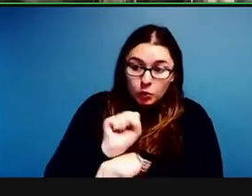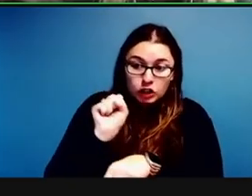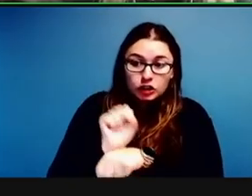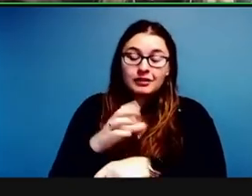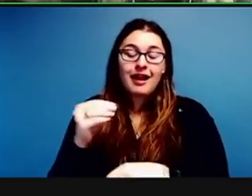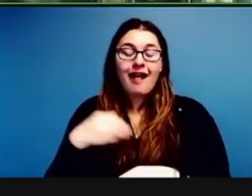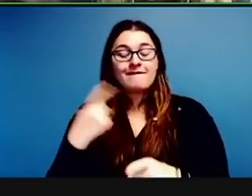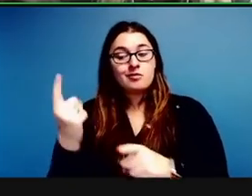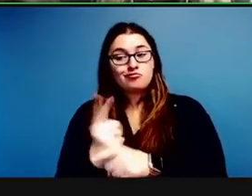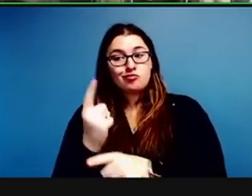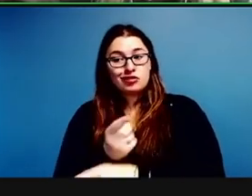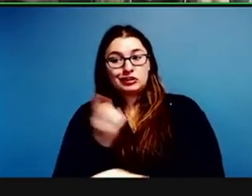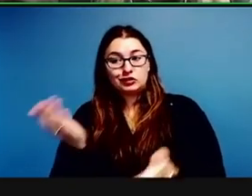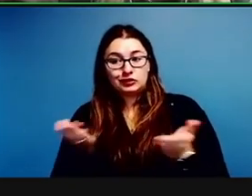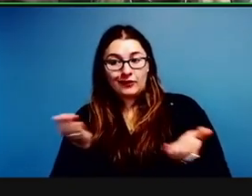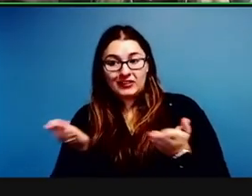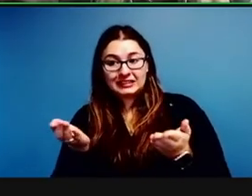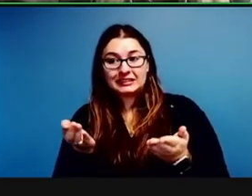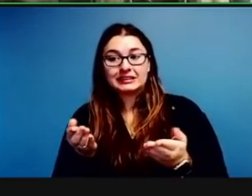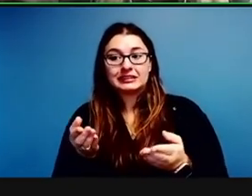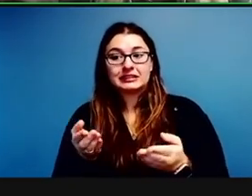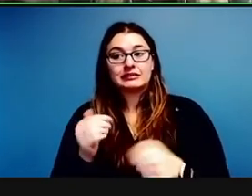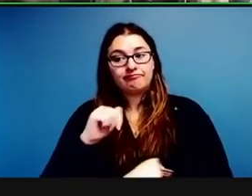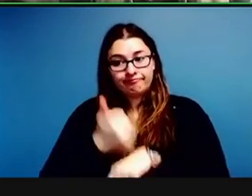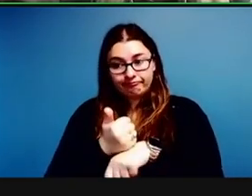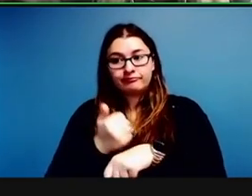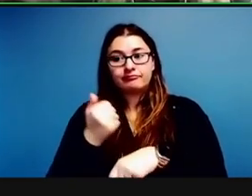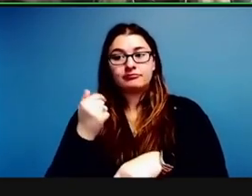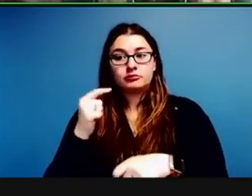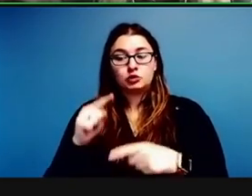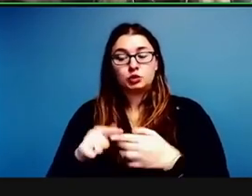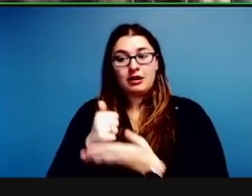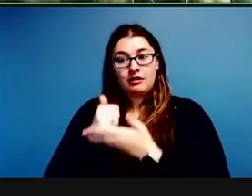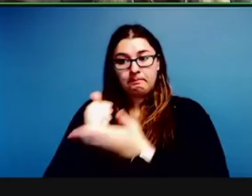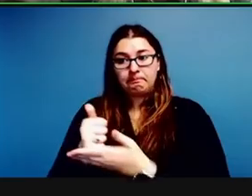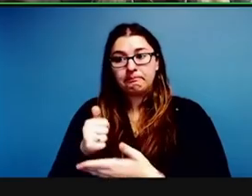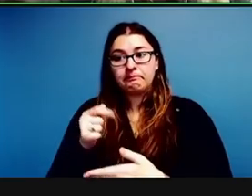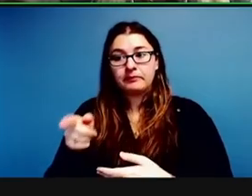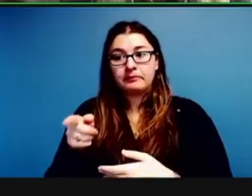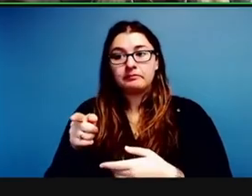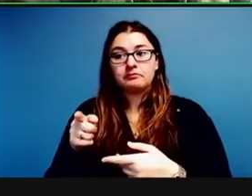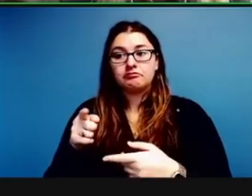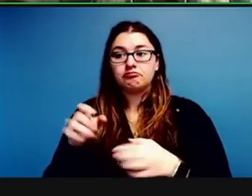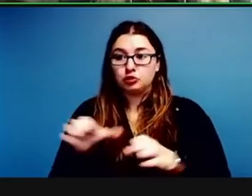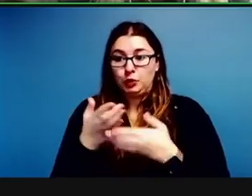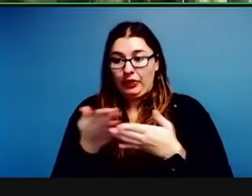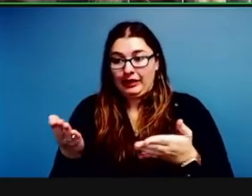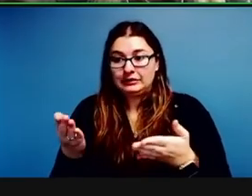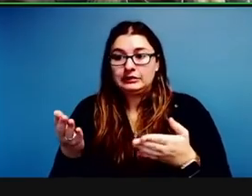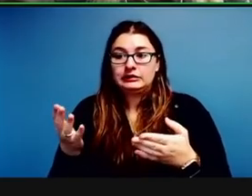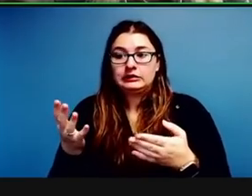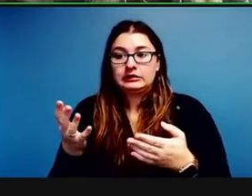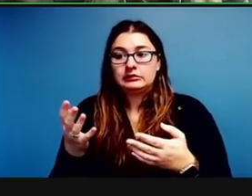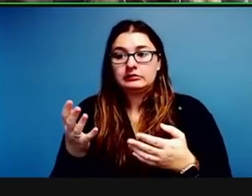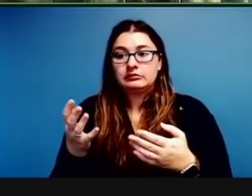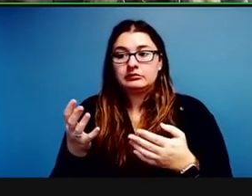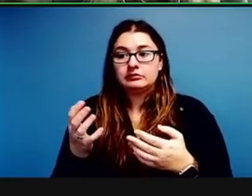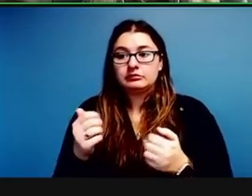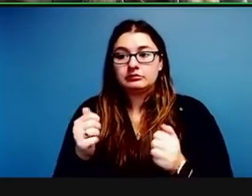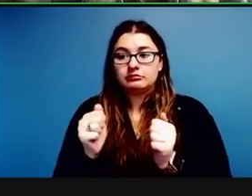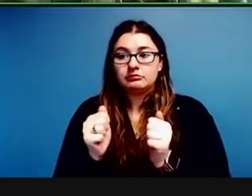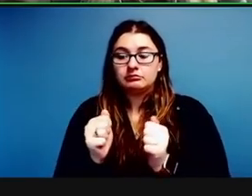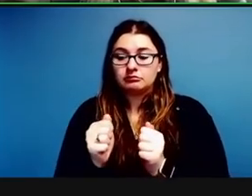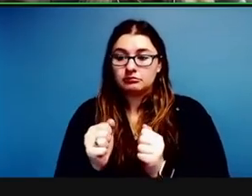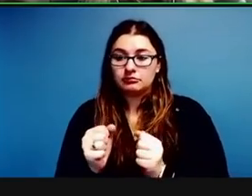the appropriate services in place to enable them to do things with